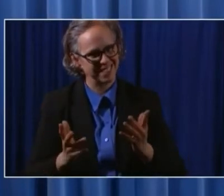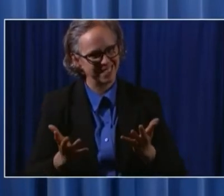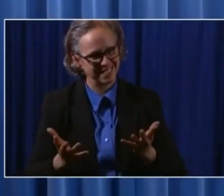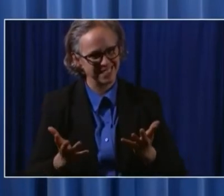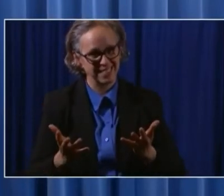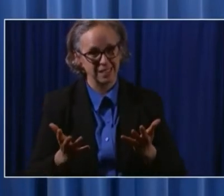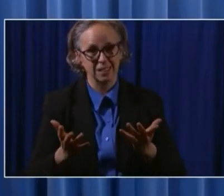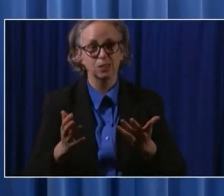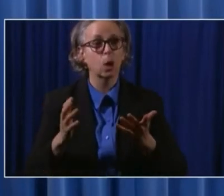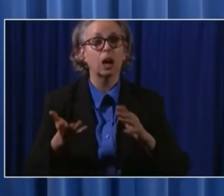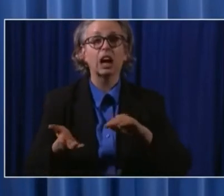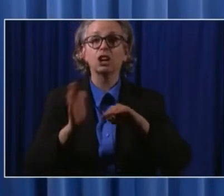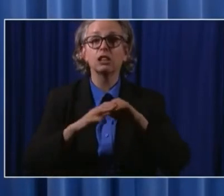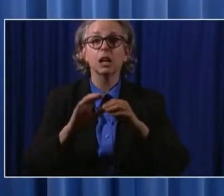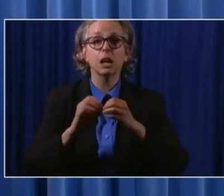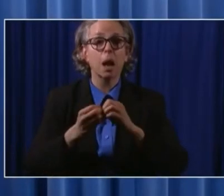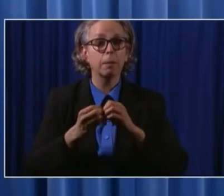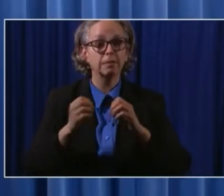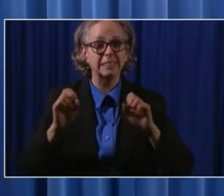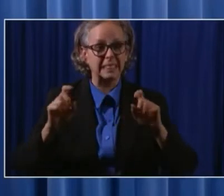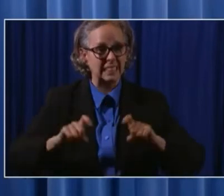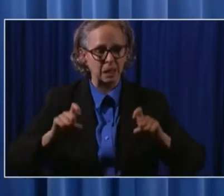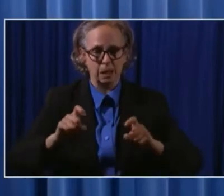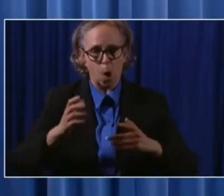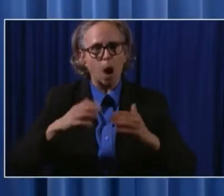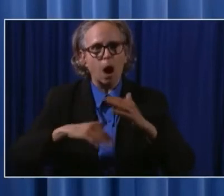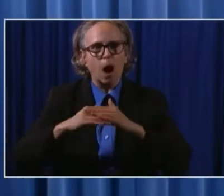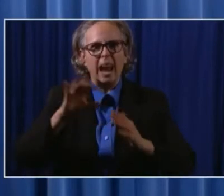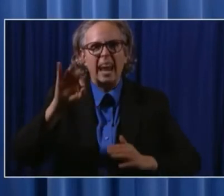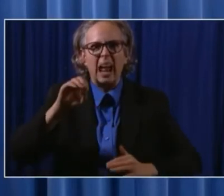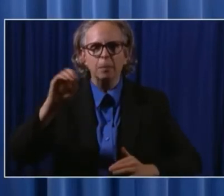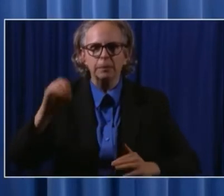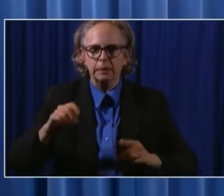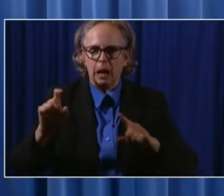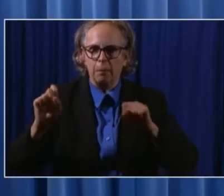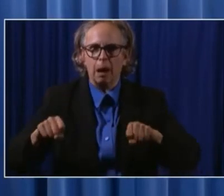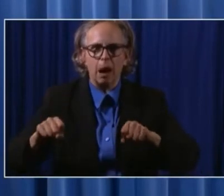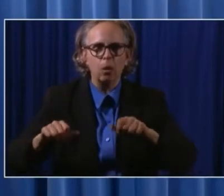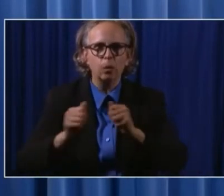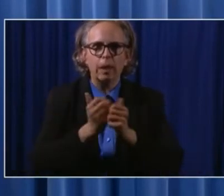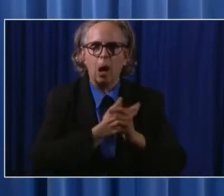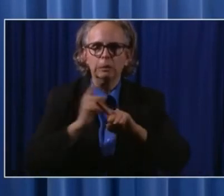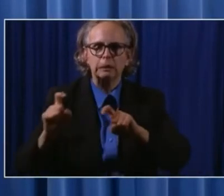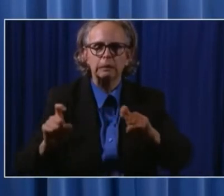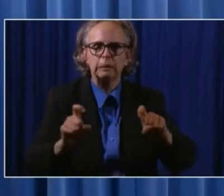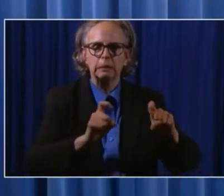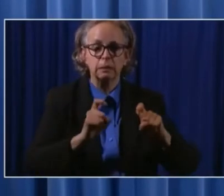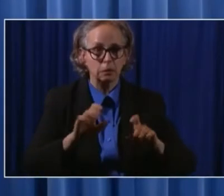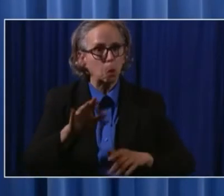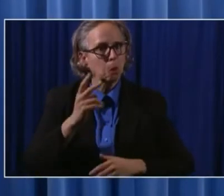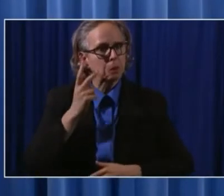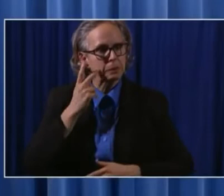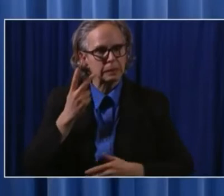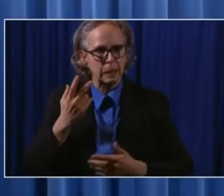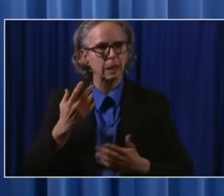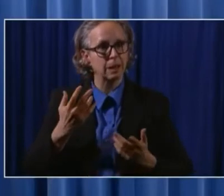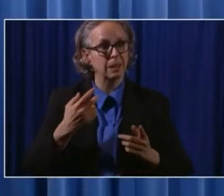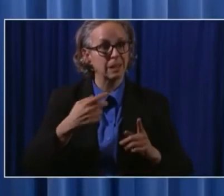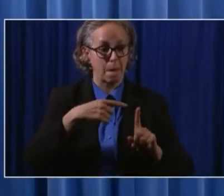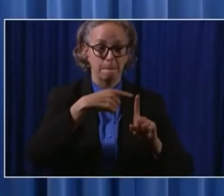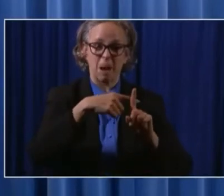90%. But we've seen the positivity rate go up. We've seen the cases go up 200%. So